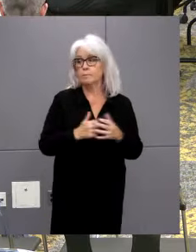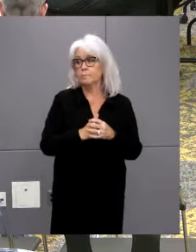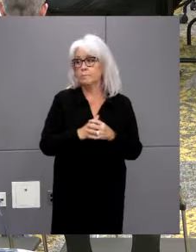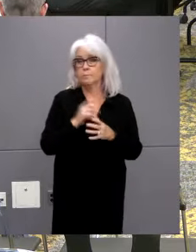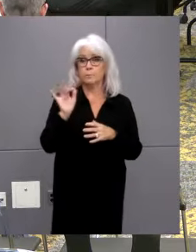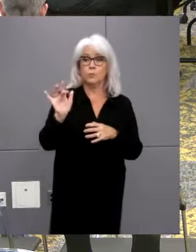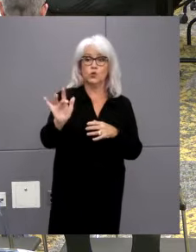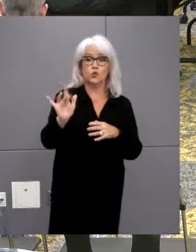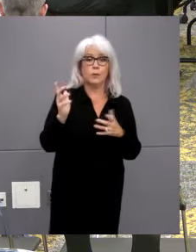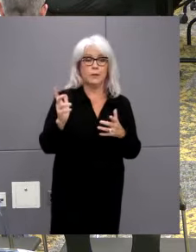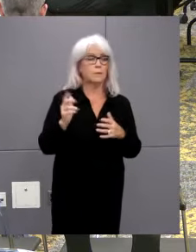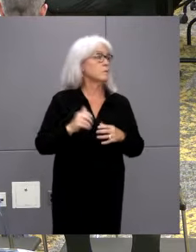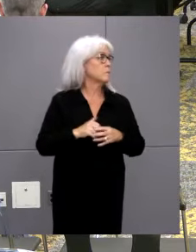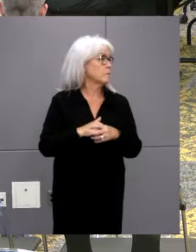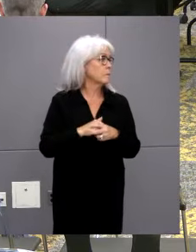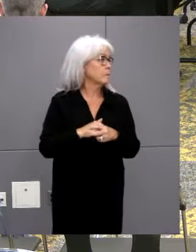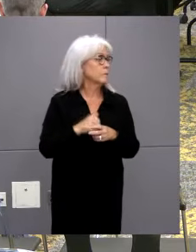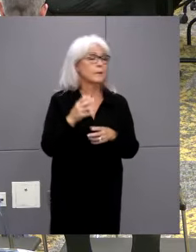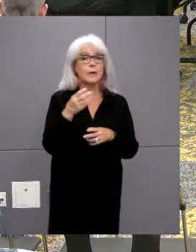button. And